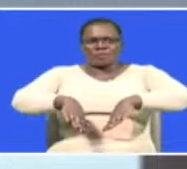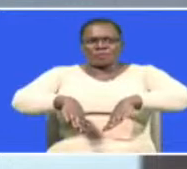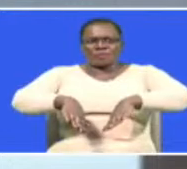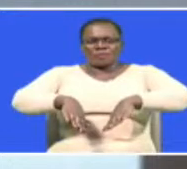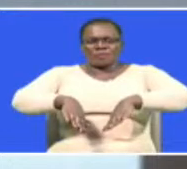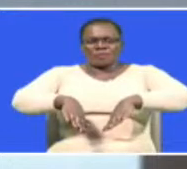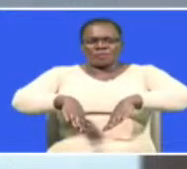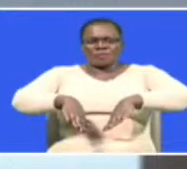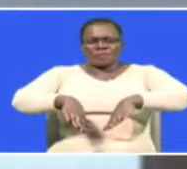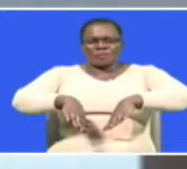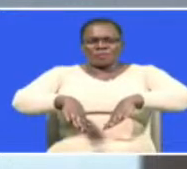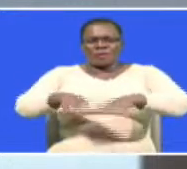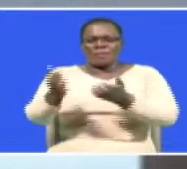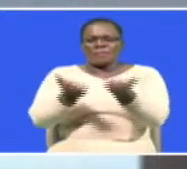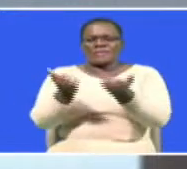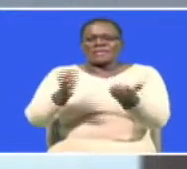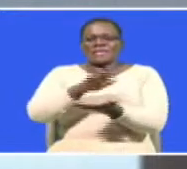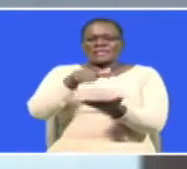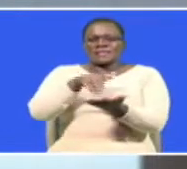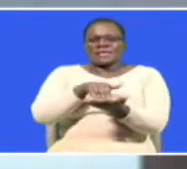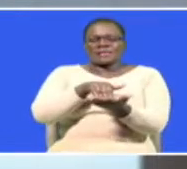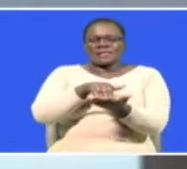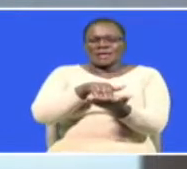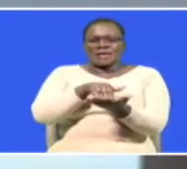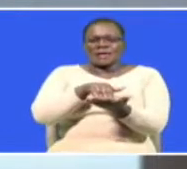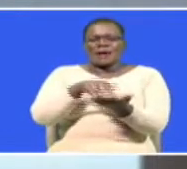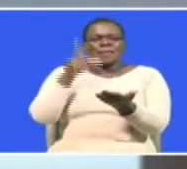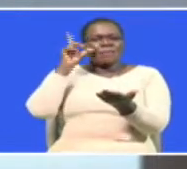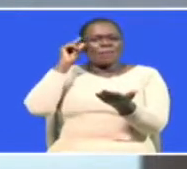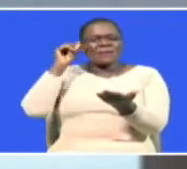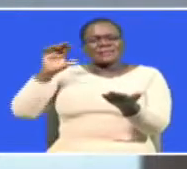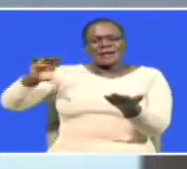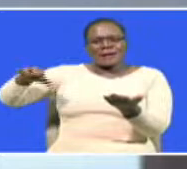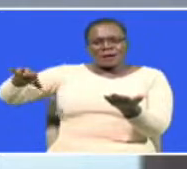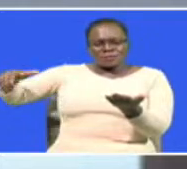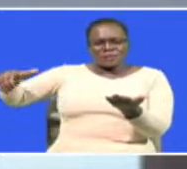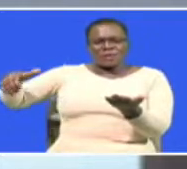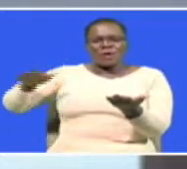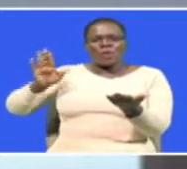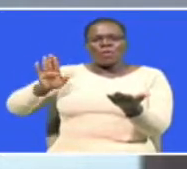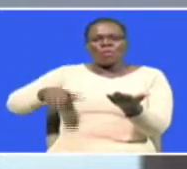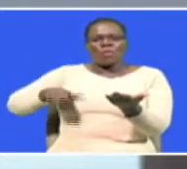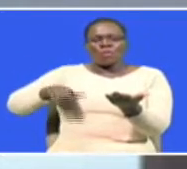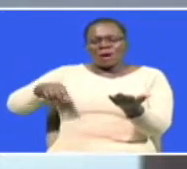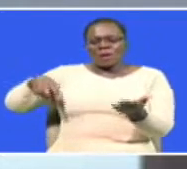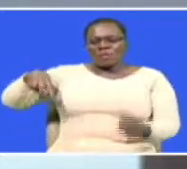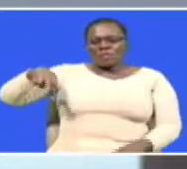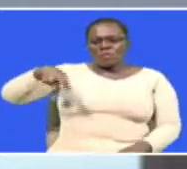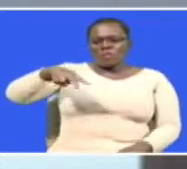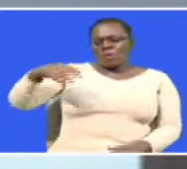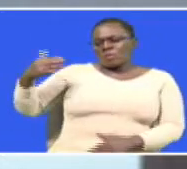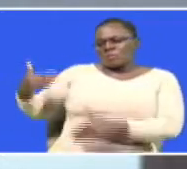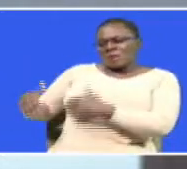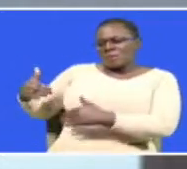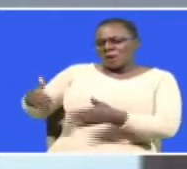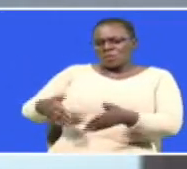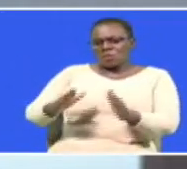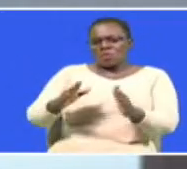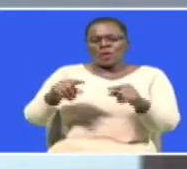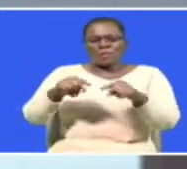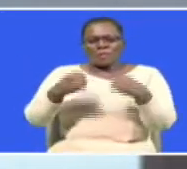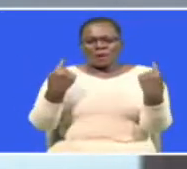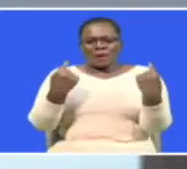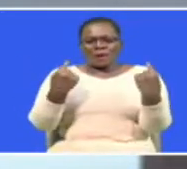a treehouse collapsed in the commercial area of Marikiti, Mombasa County. The woman who was walking on the side of the road was injured